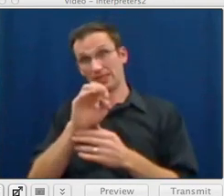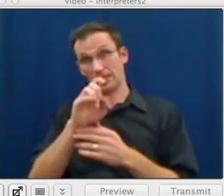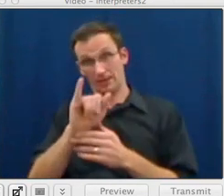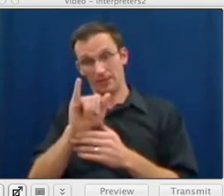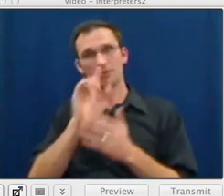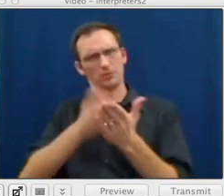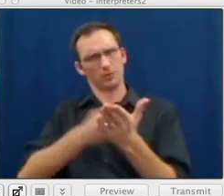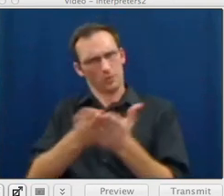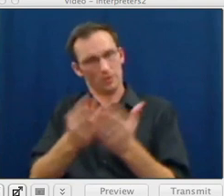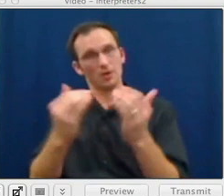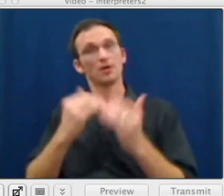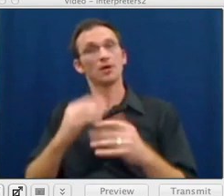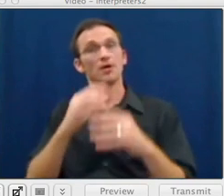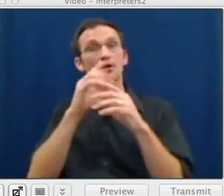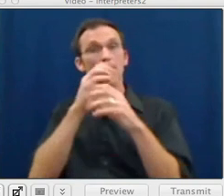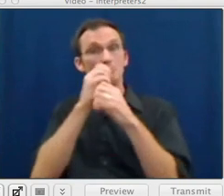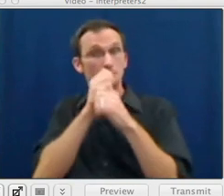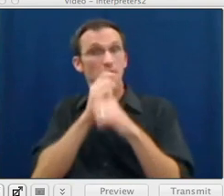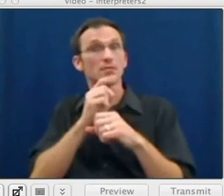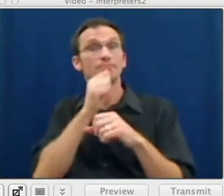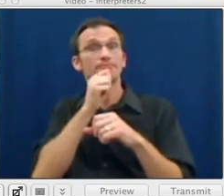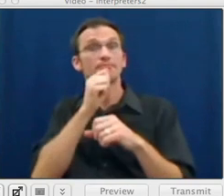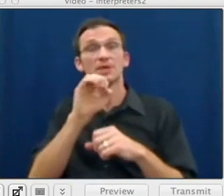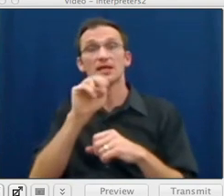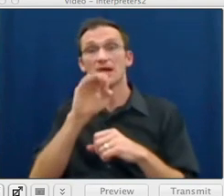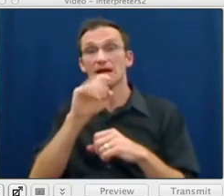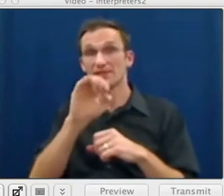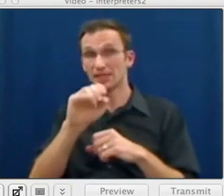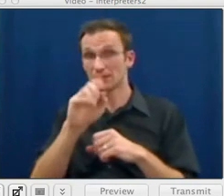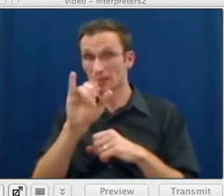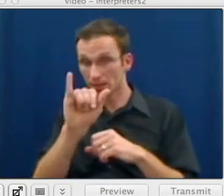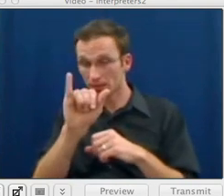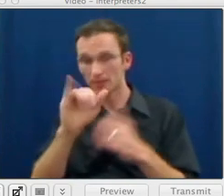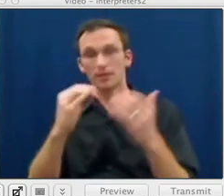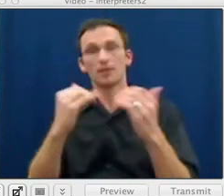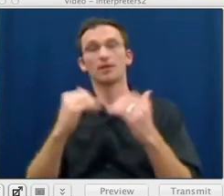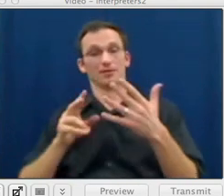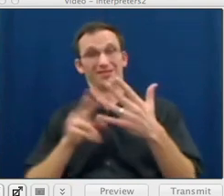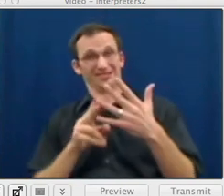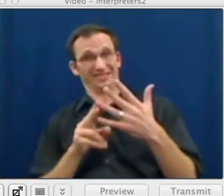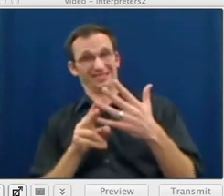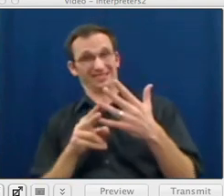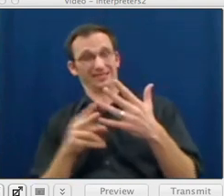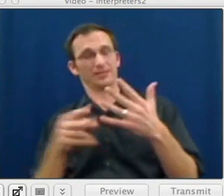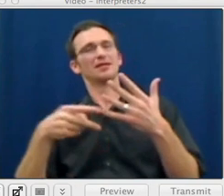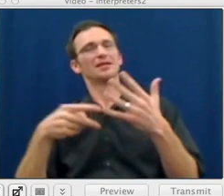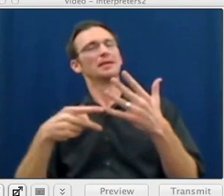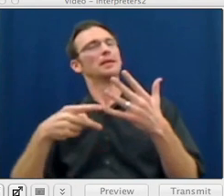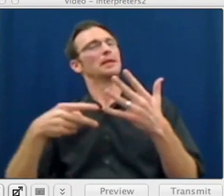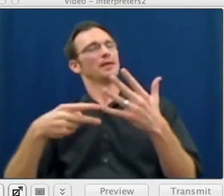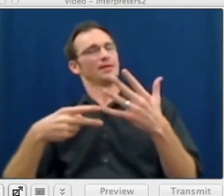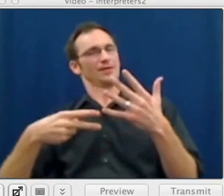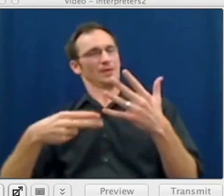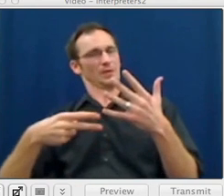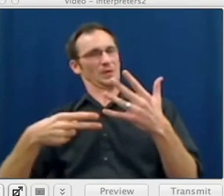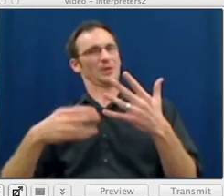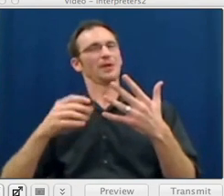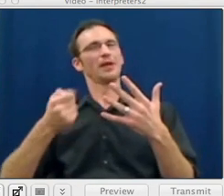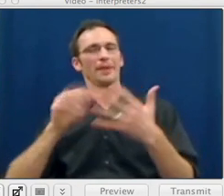confidentiality, and then these last two, which are sort of flimsy, if you ask me, respect